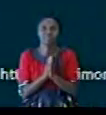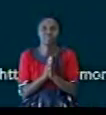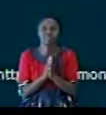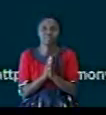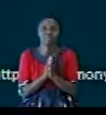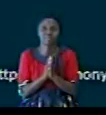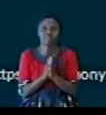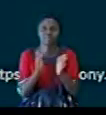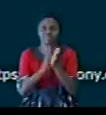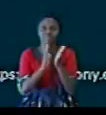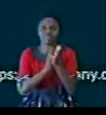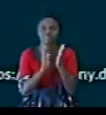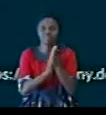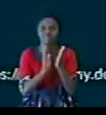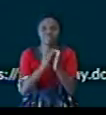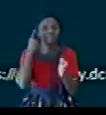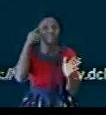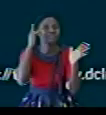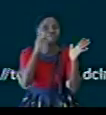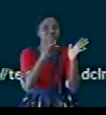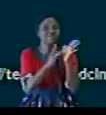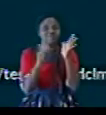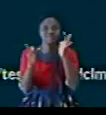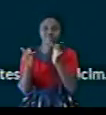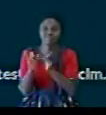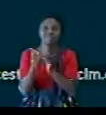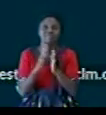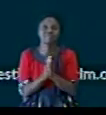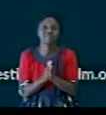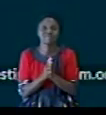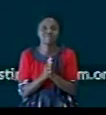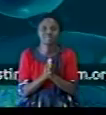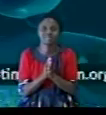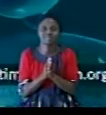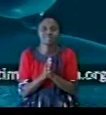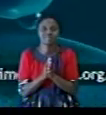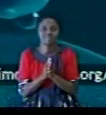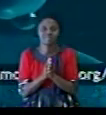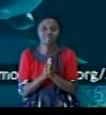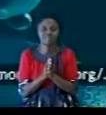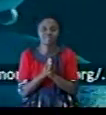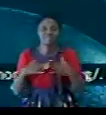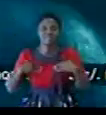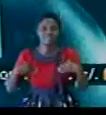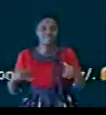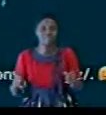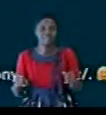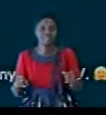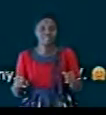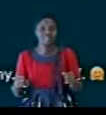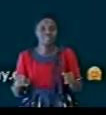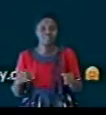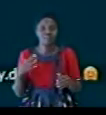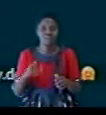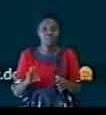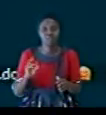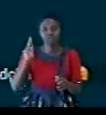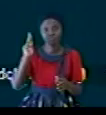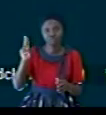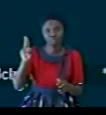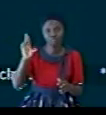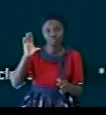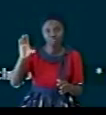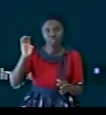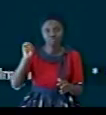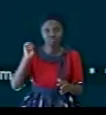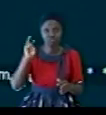Put your hands together for Jesus. Healing of ulcer in the